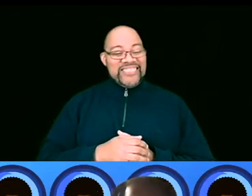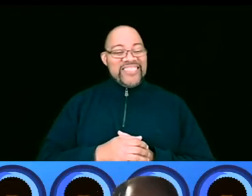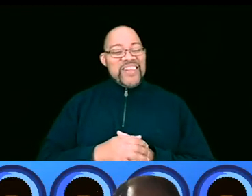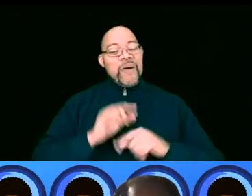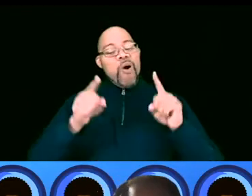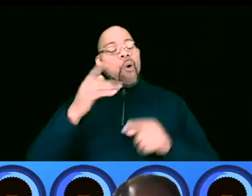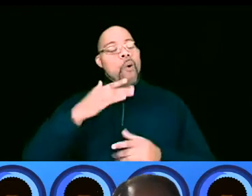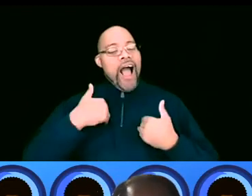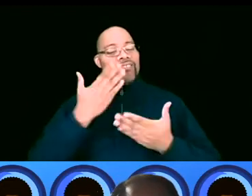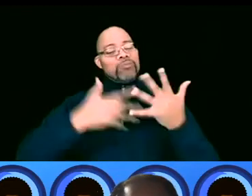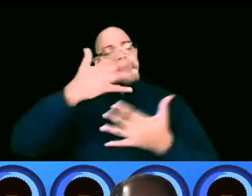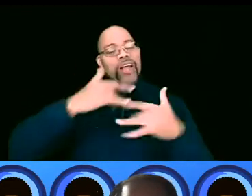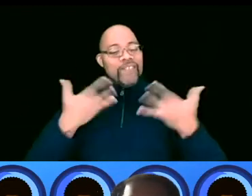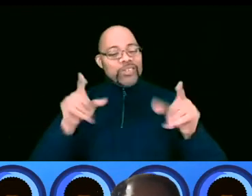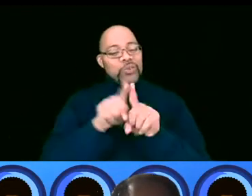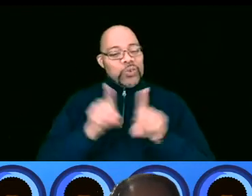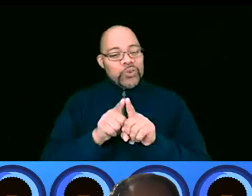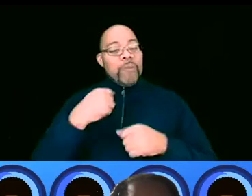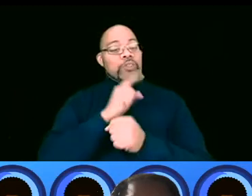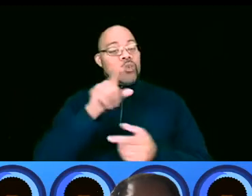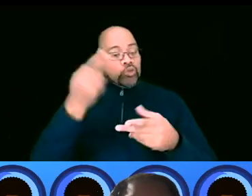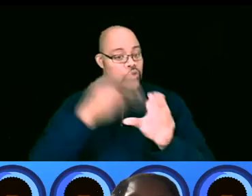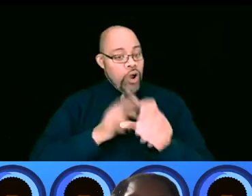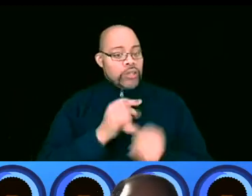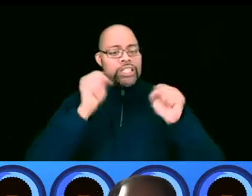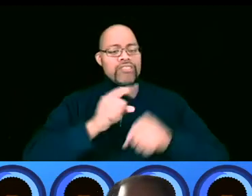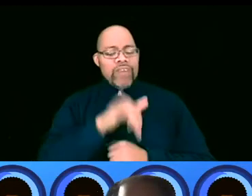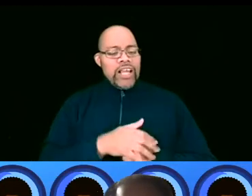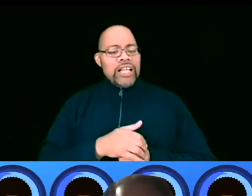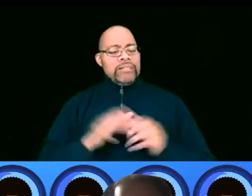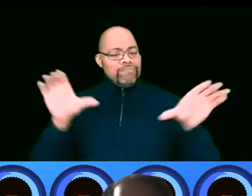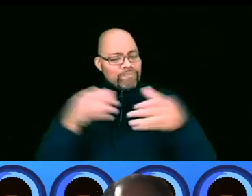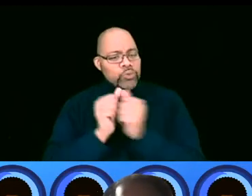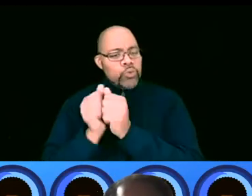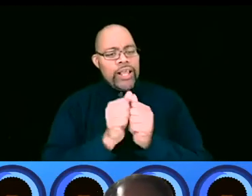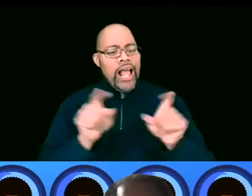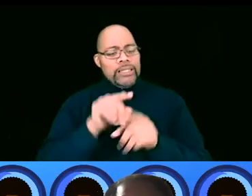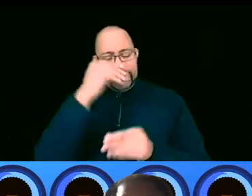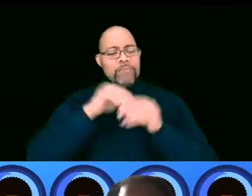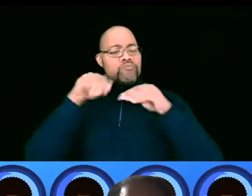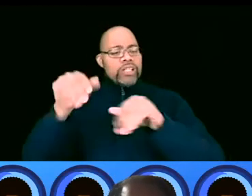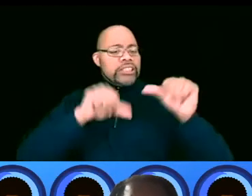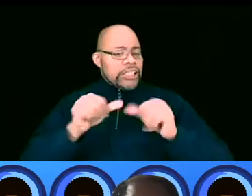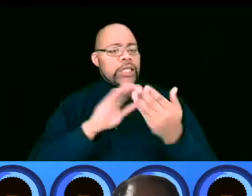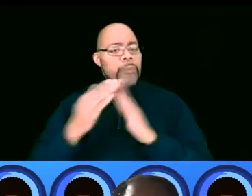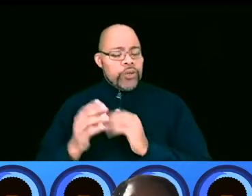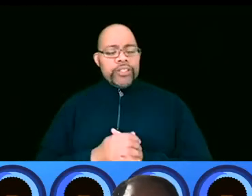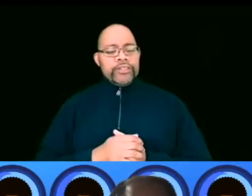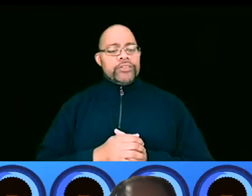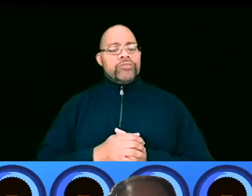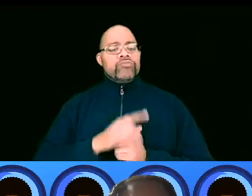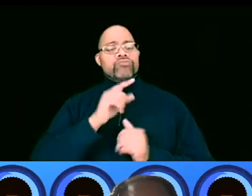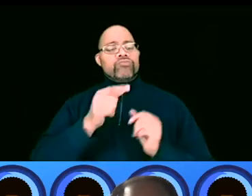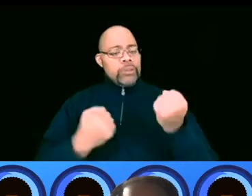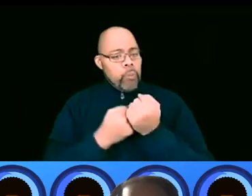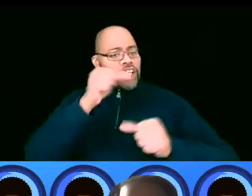but we're going to have some social events as well. So make sure you join us so we can really come together as the Black and Marine Science community, really support